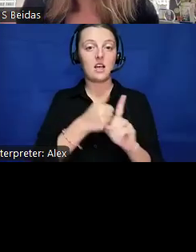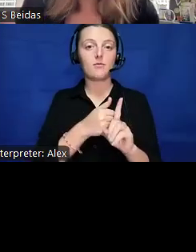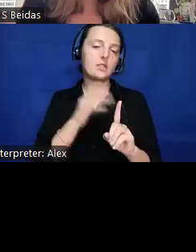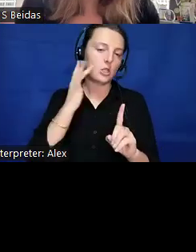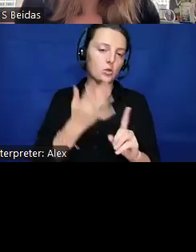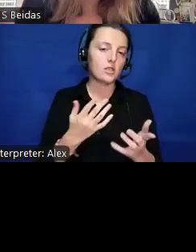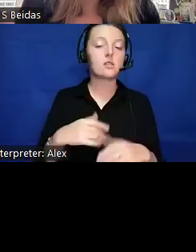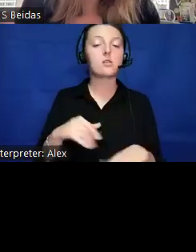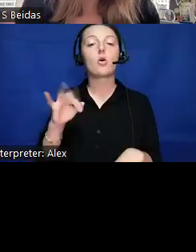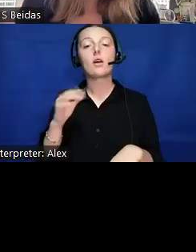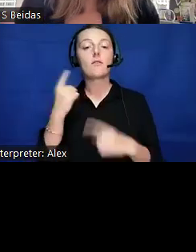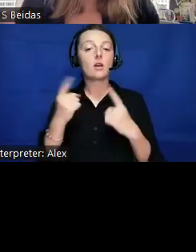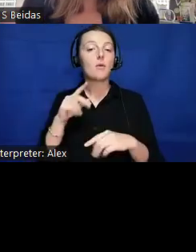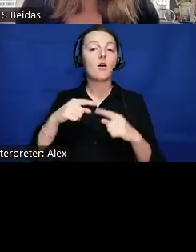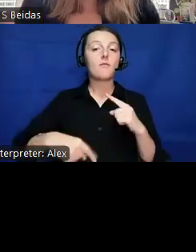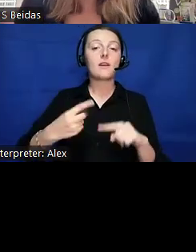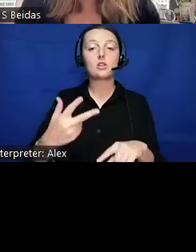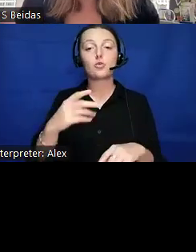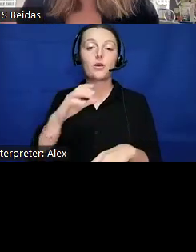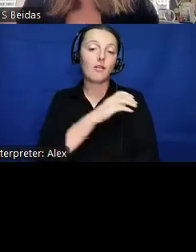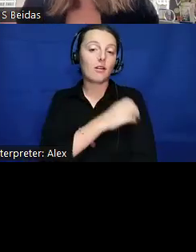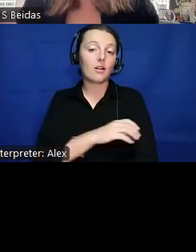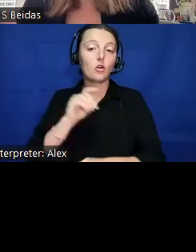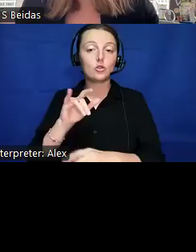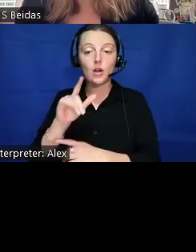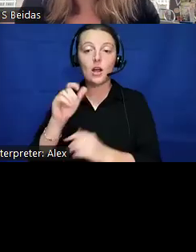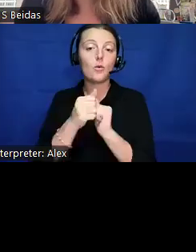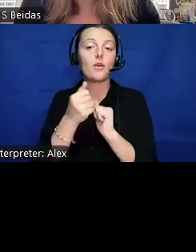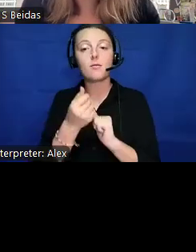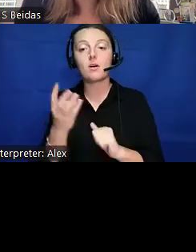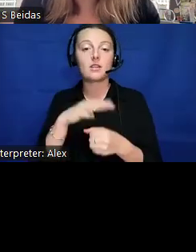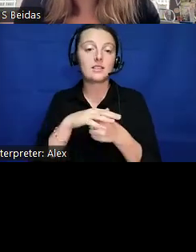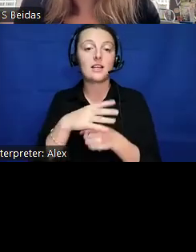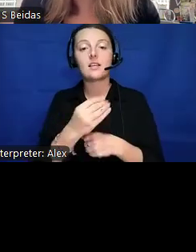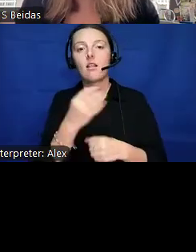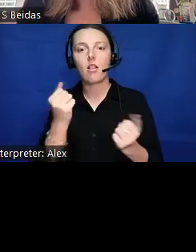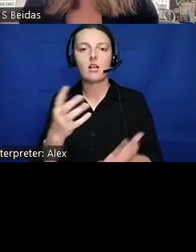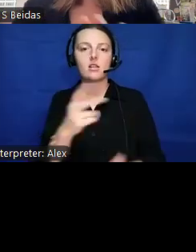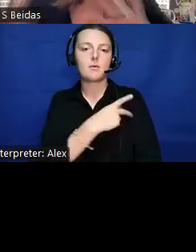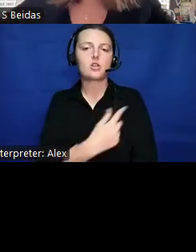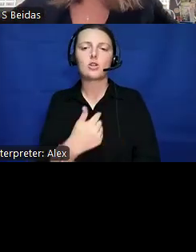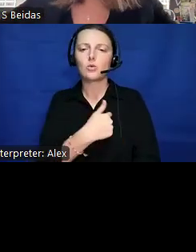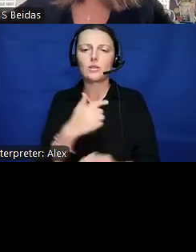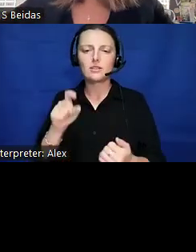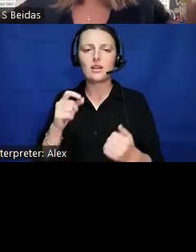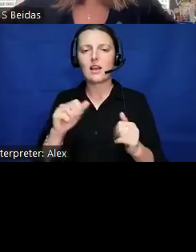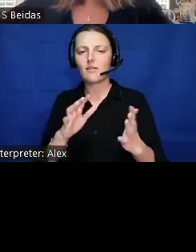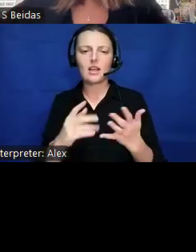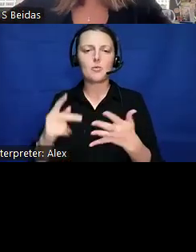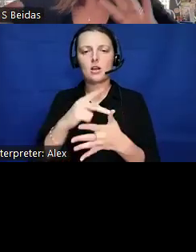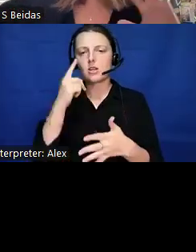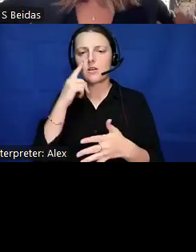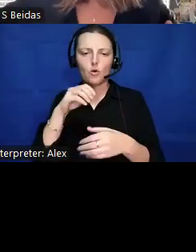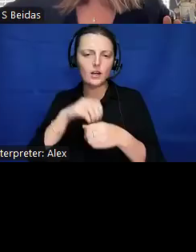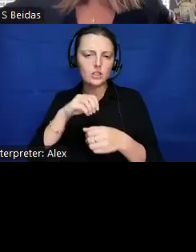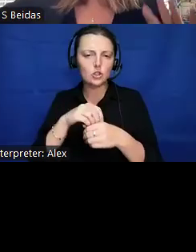with multi-sites and lots of patients, there's still really an emphasis on prioritizing internal validity, and context is something we want